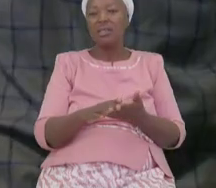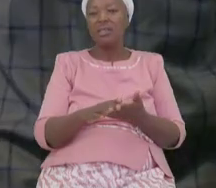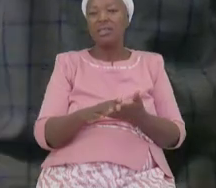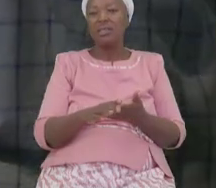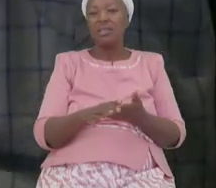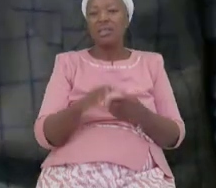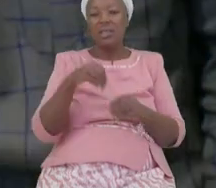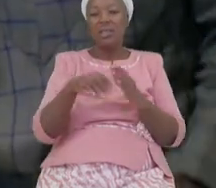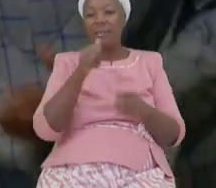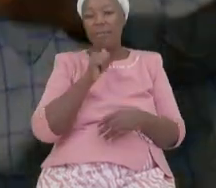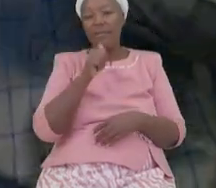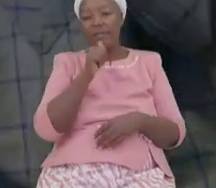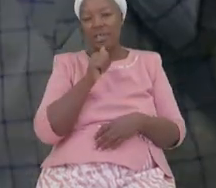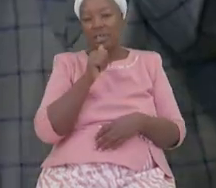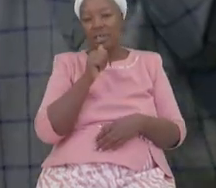the private,